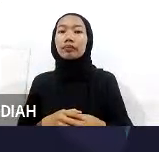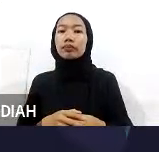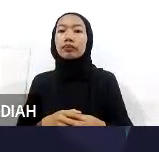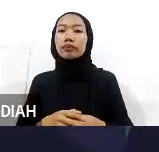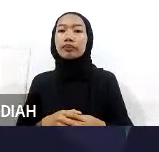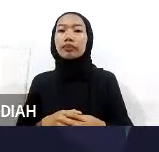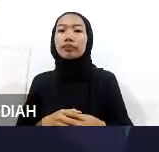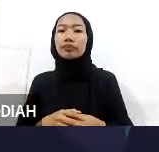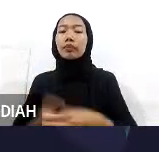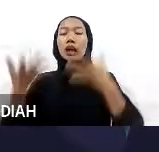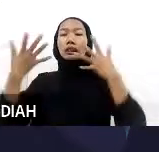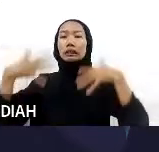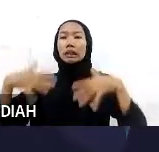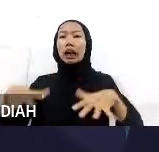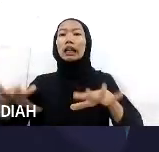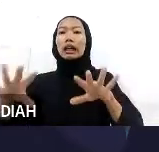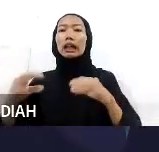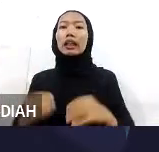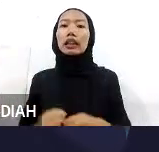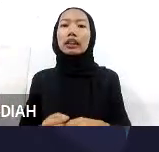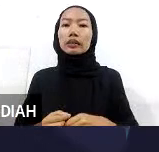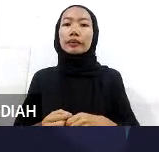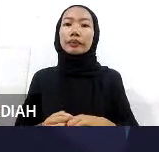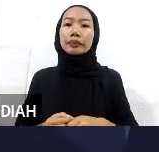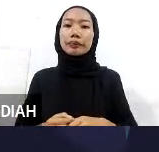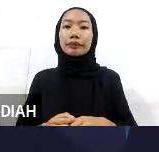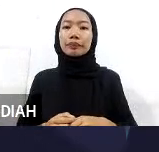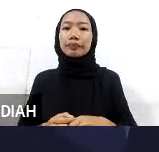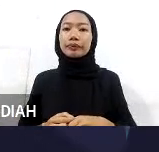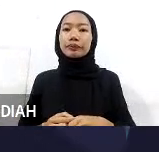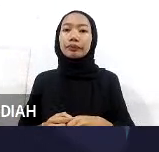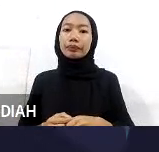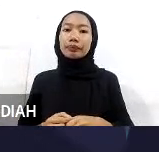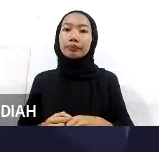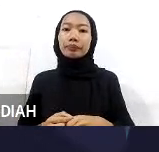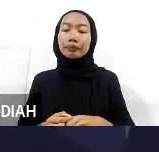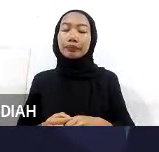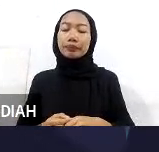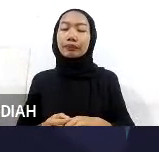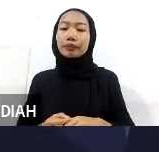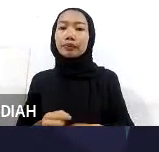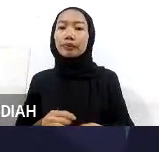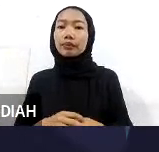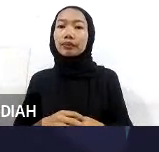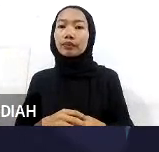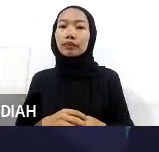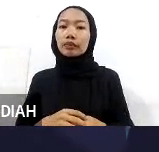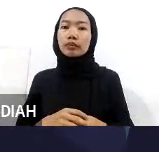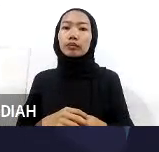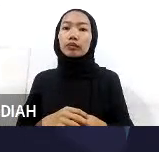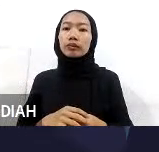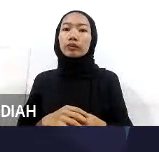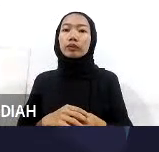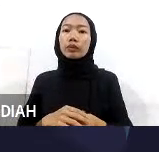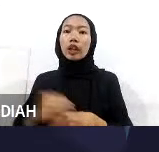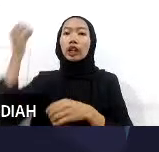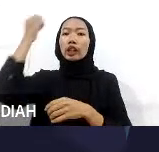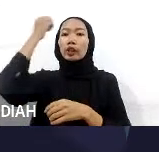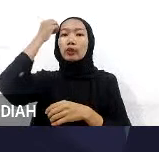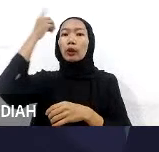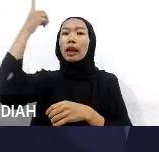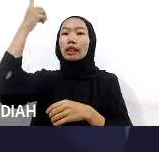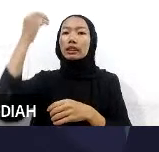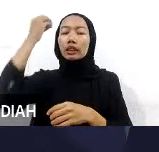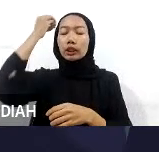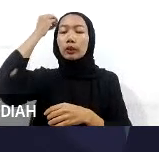income for a country. You know, it's a scheme that in the last